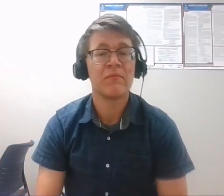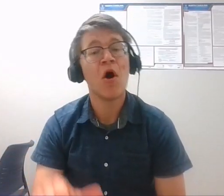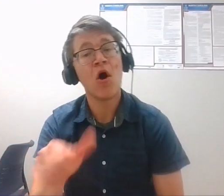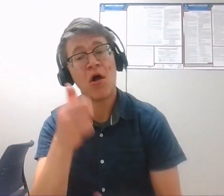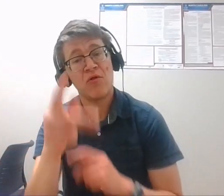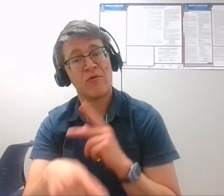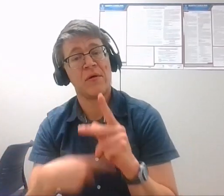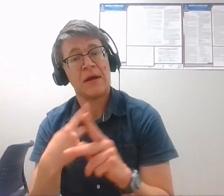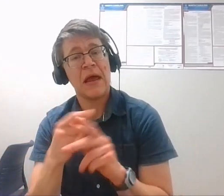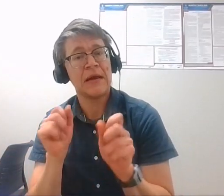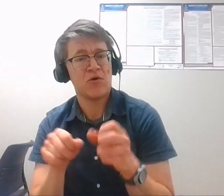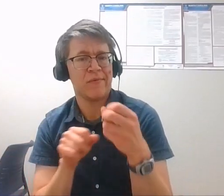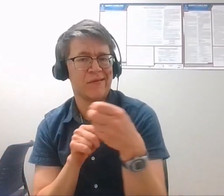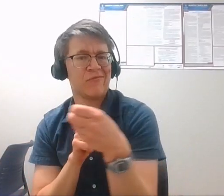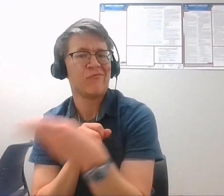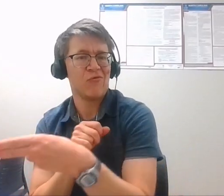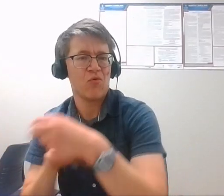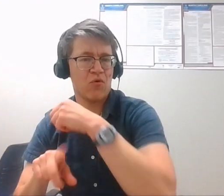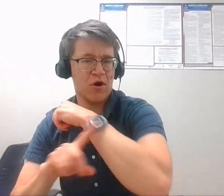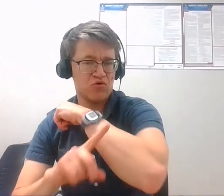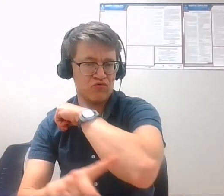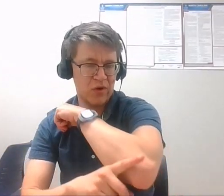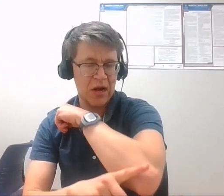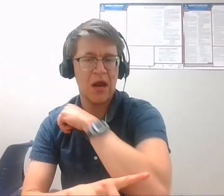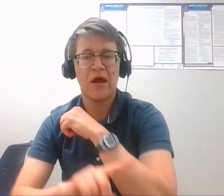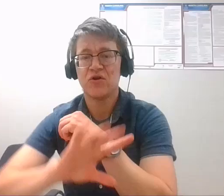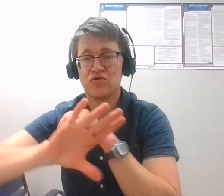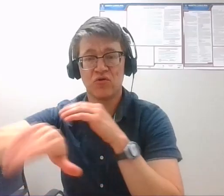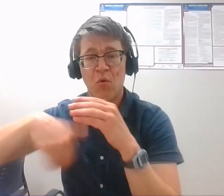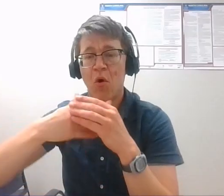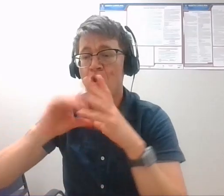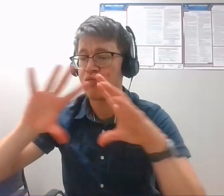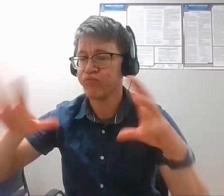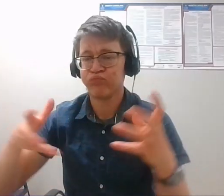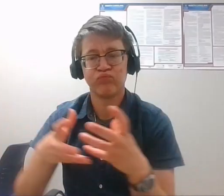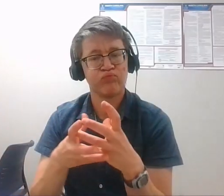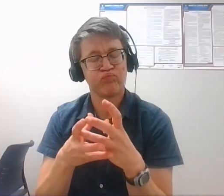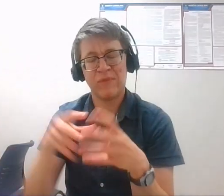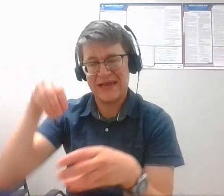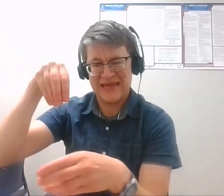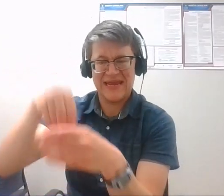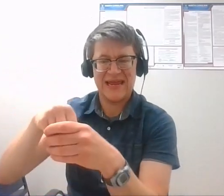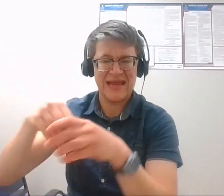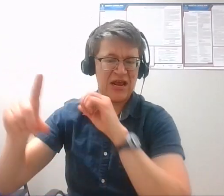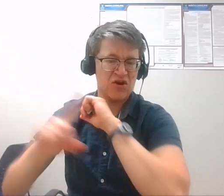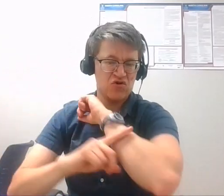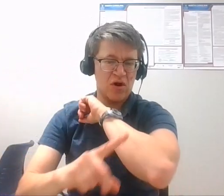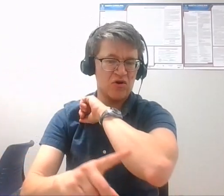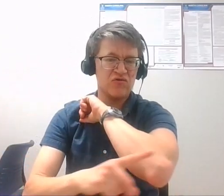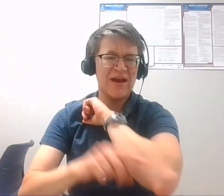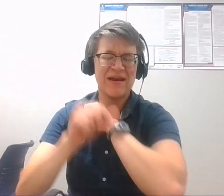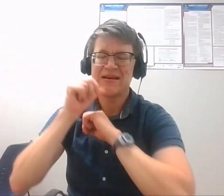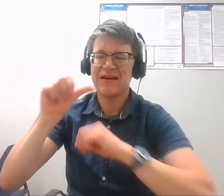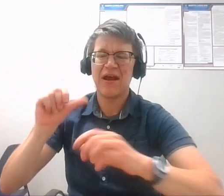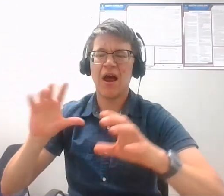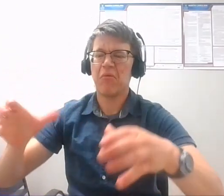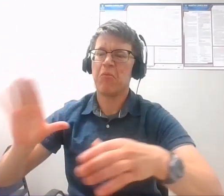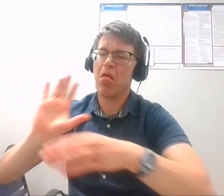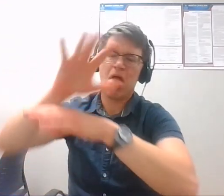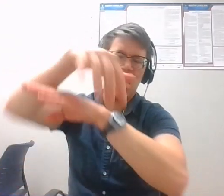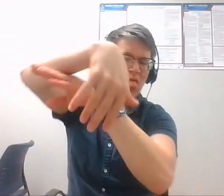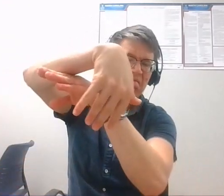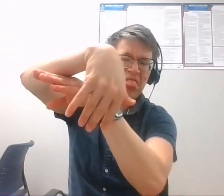discarded in the trash. Be sure that the entire gown is inside the trash can. Gowns left hanging are a risk for contamination.